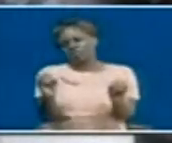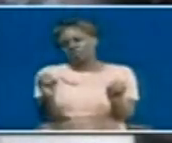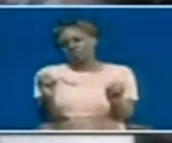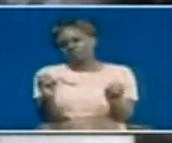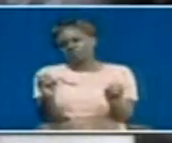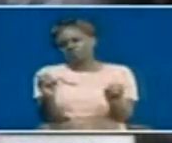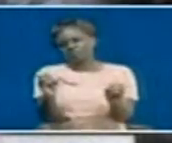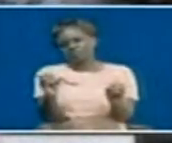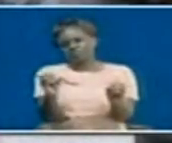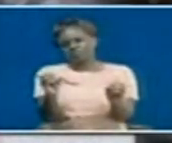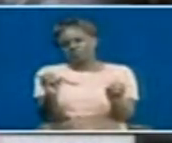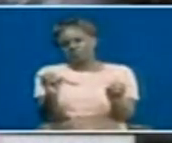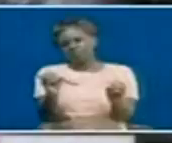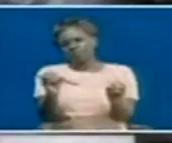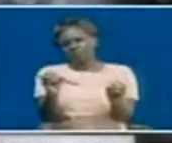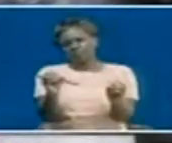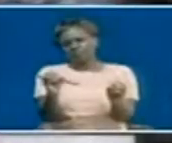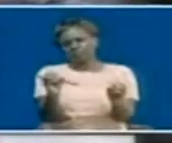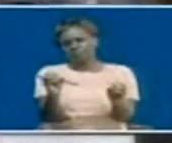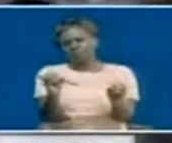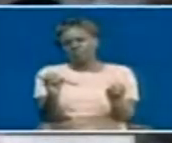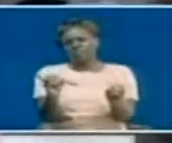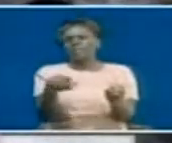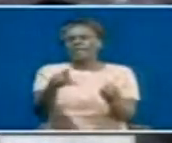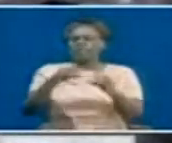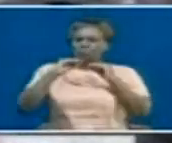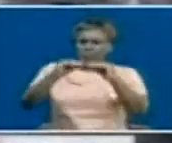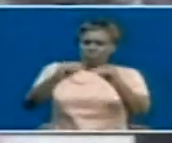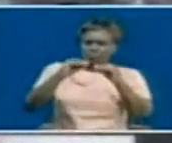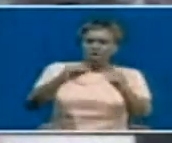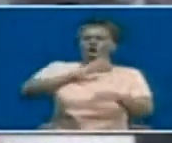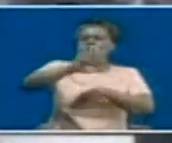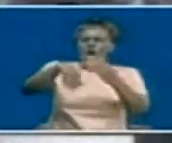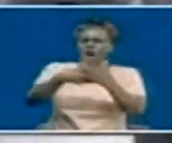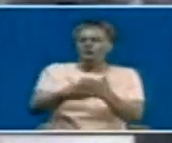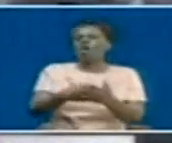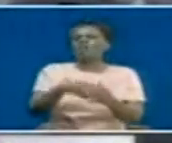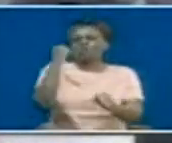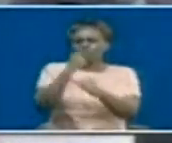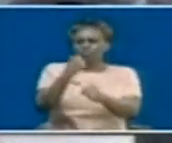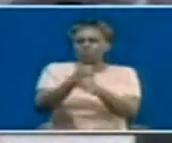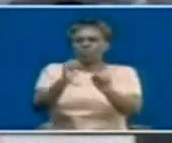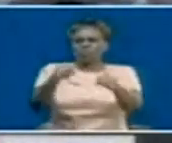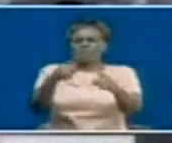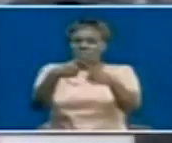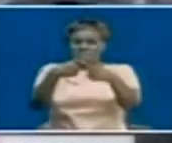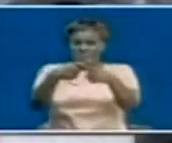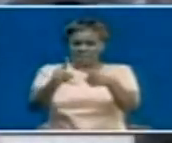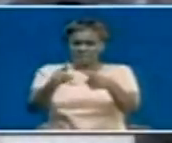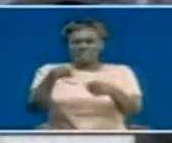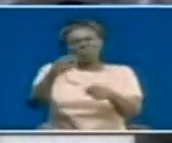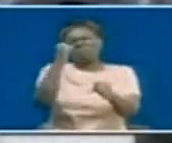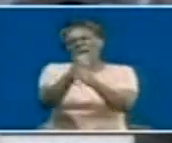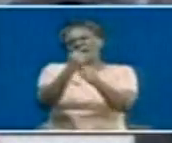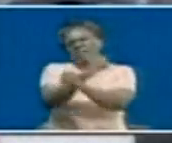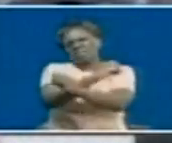You know, they take you through therapy, they take you through, all these type of things. But it didn't